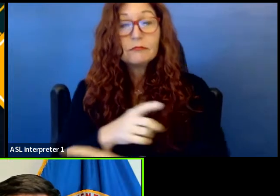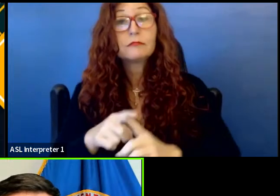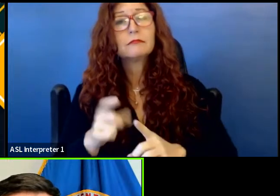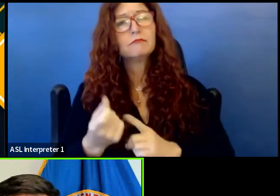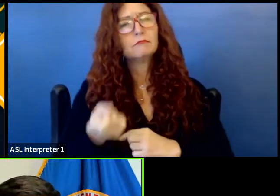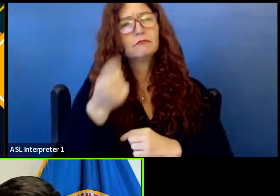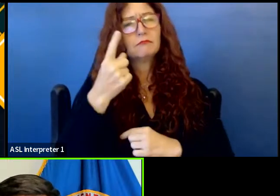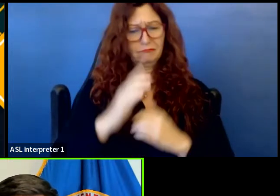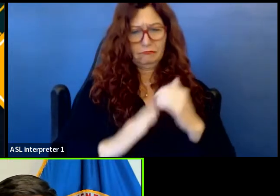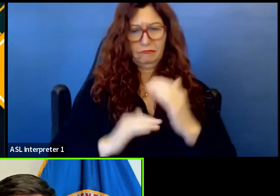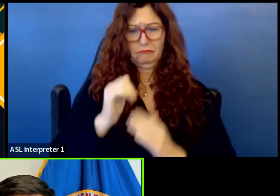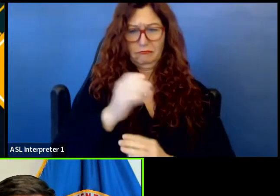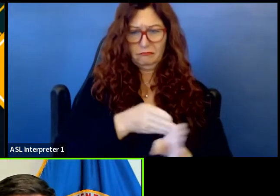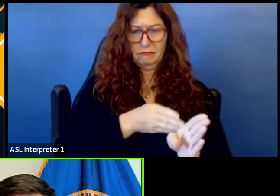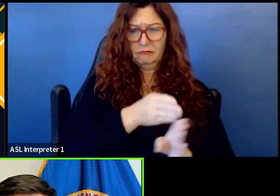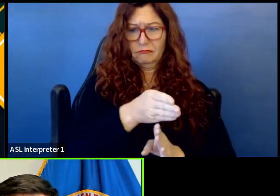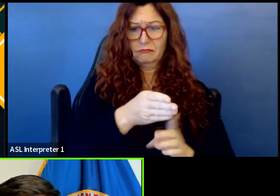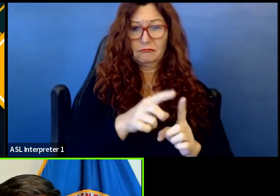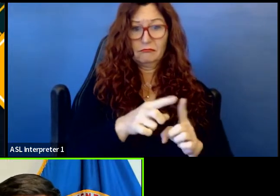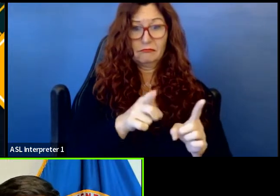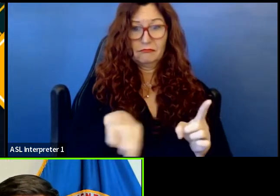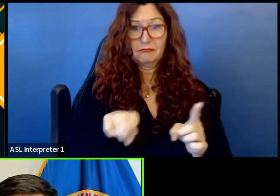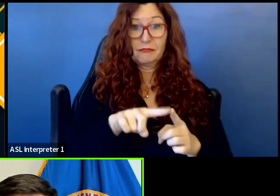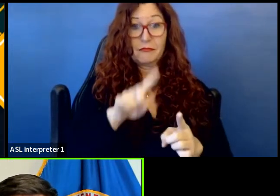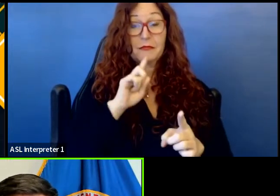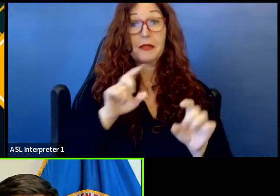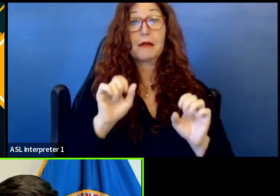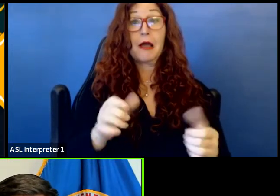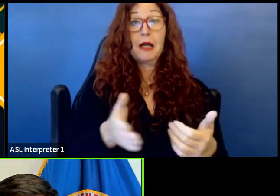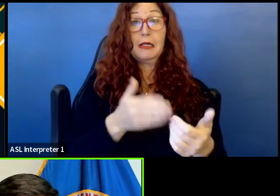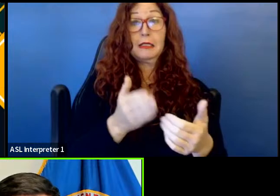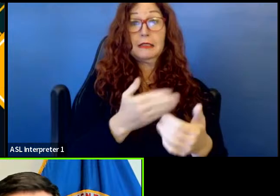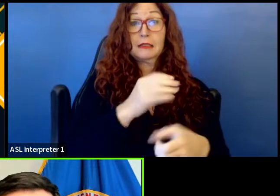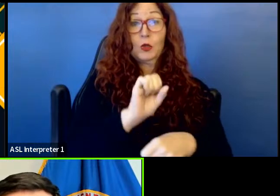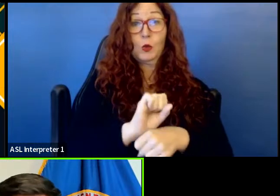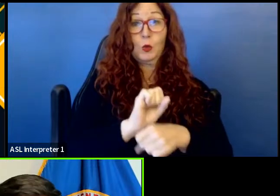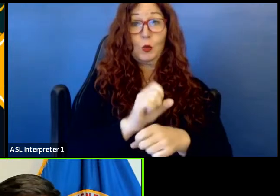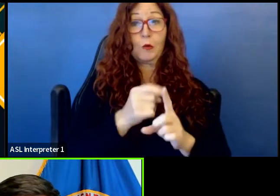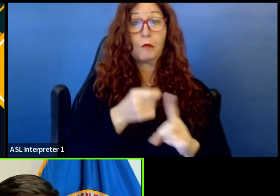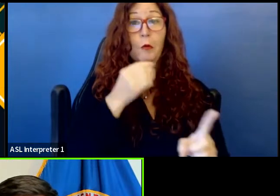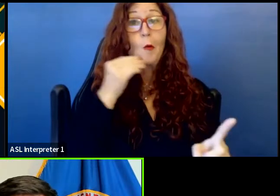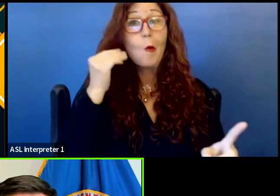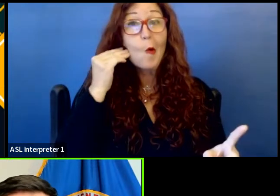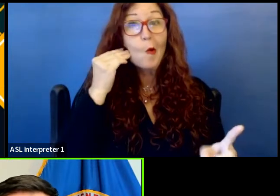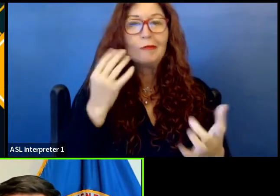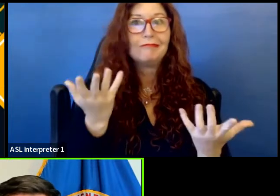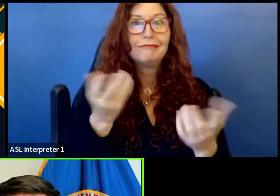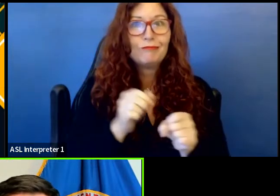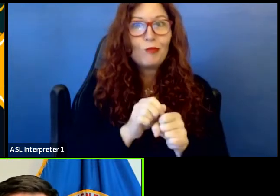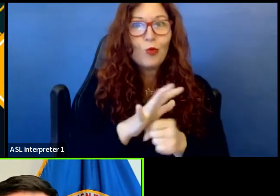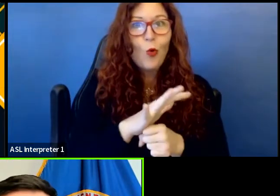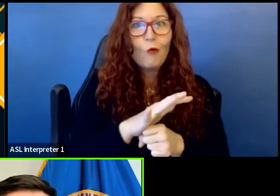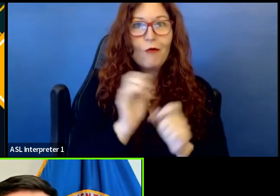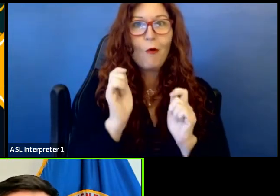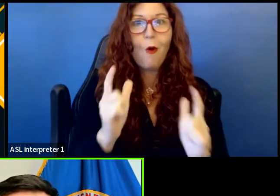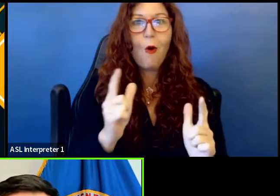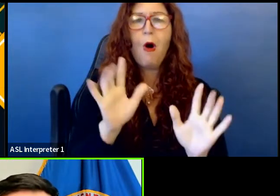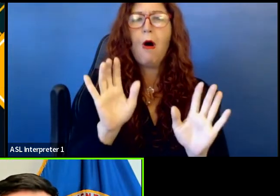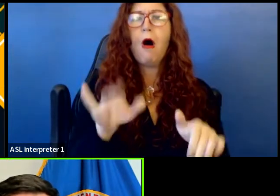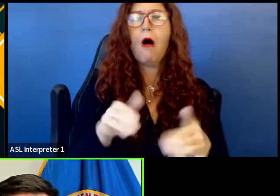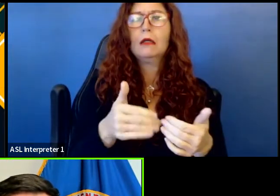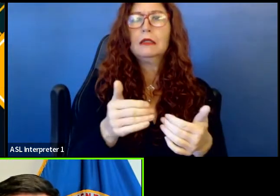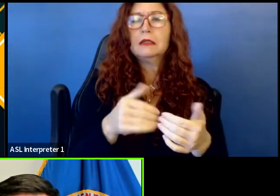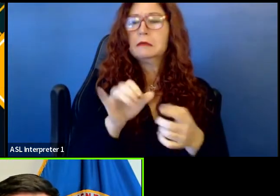industry did not have the luxury of working remotely during the kovid 19 pandemic having to work through extremely